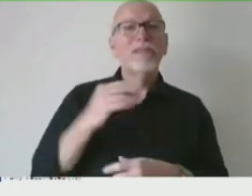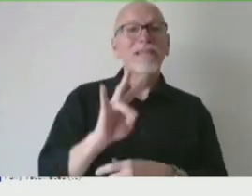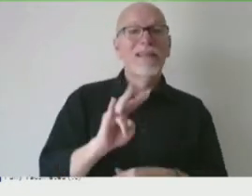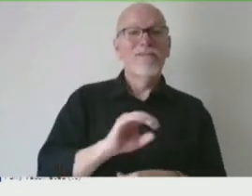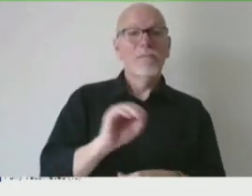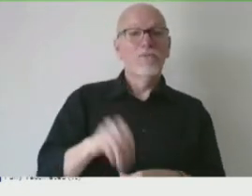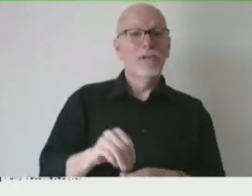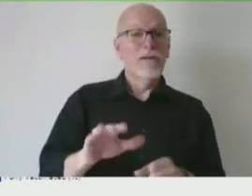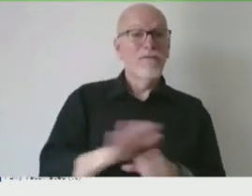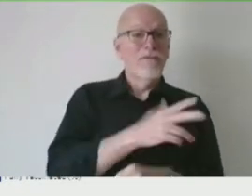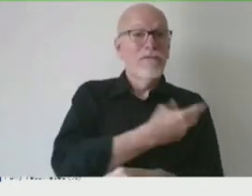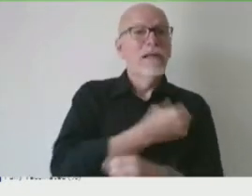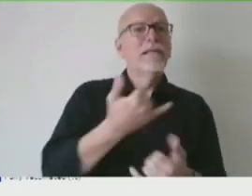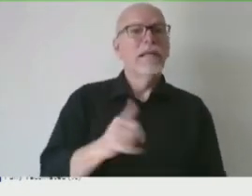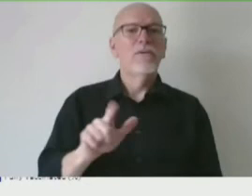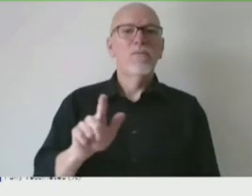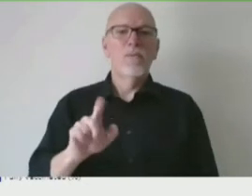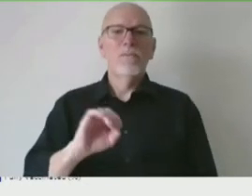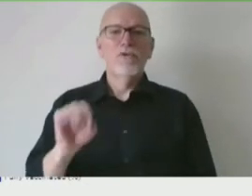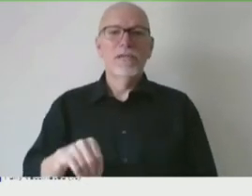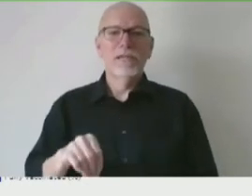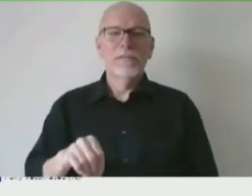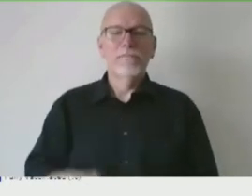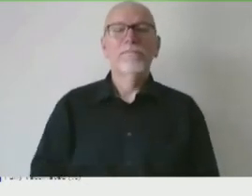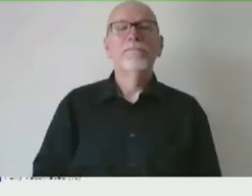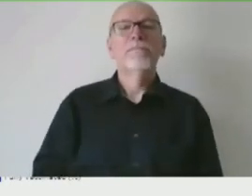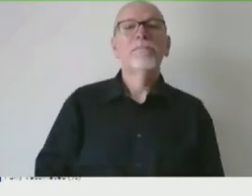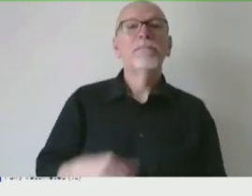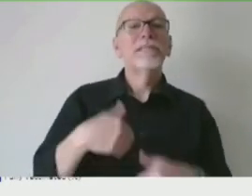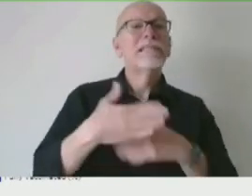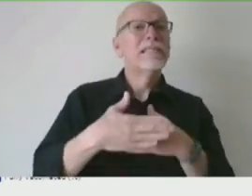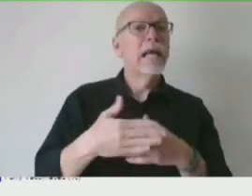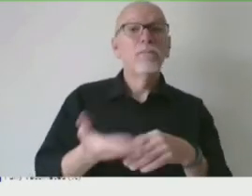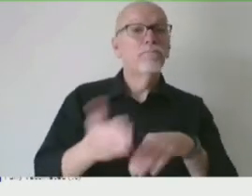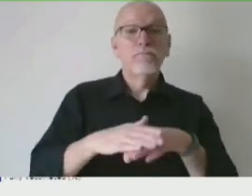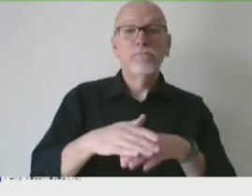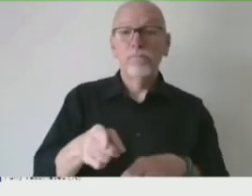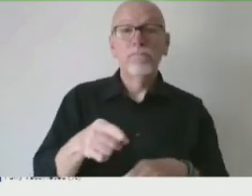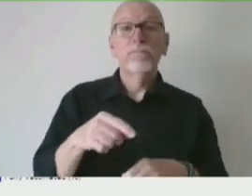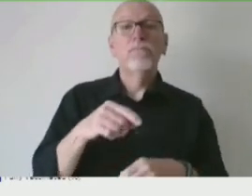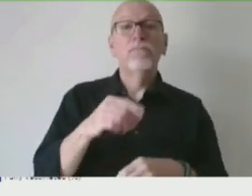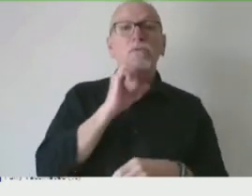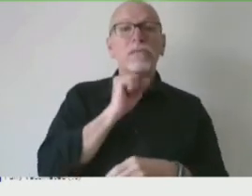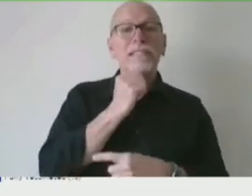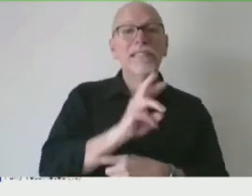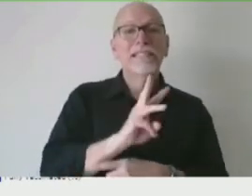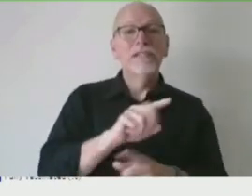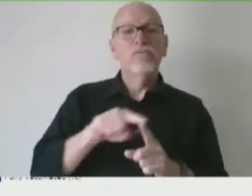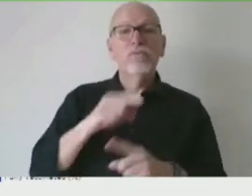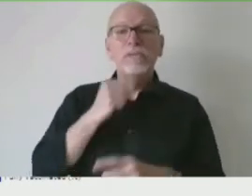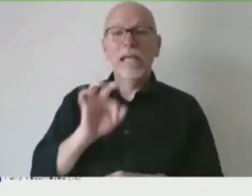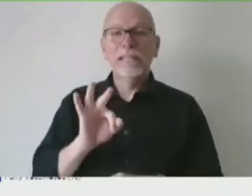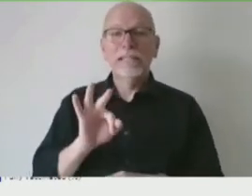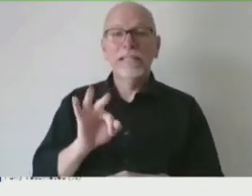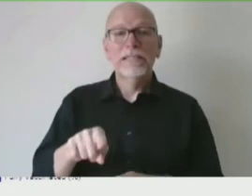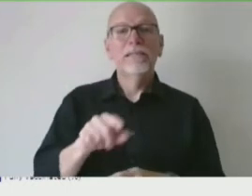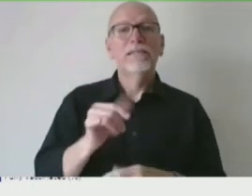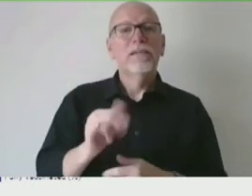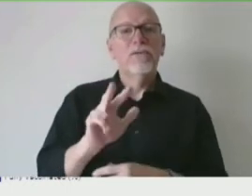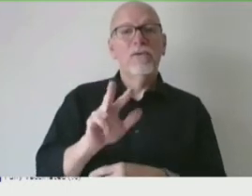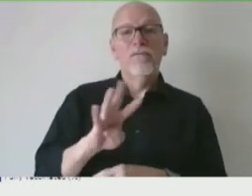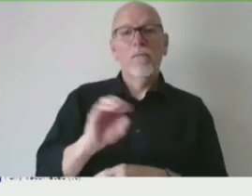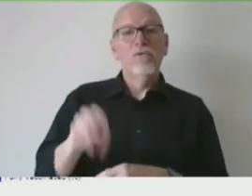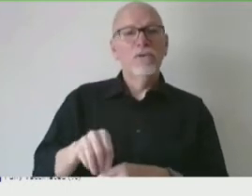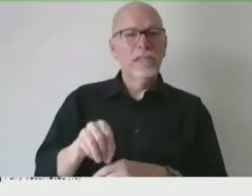fully vaccinated to 21%. The next highest increase occurred among Hoosiers aged 16 to 19, where more than 34% are